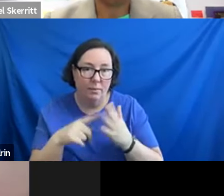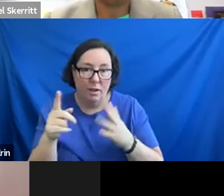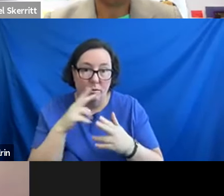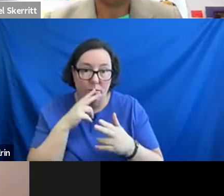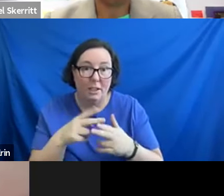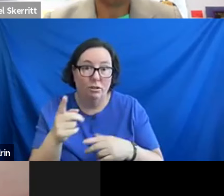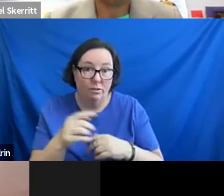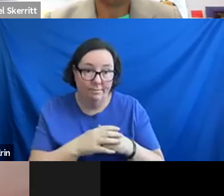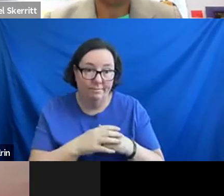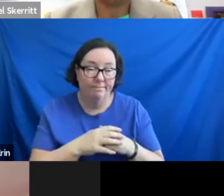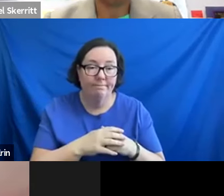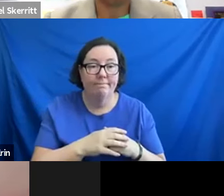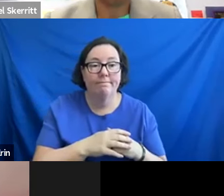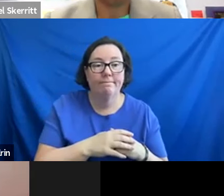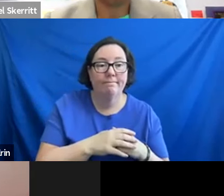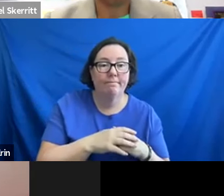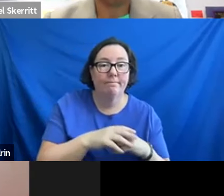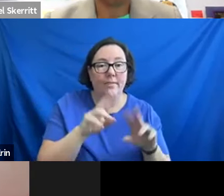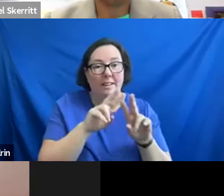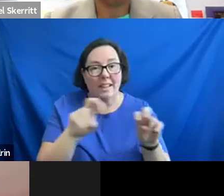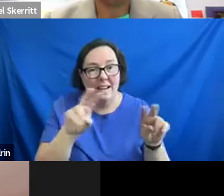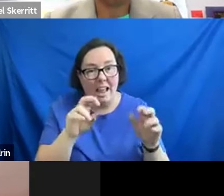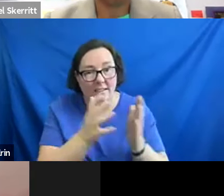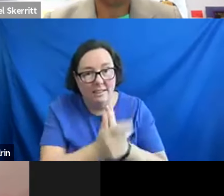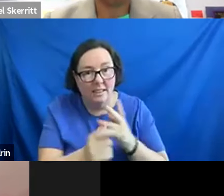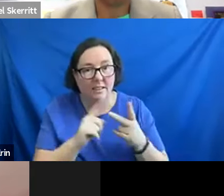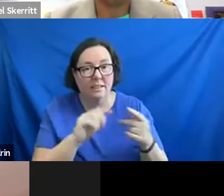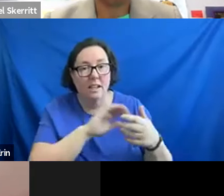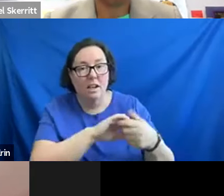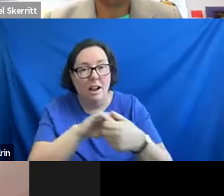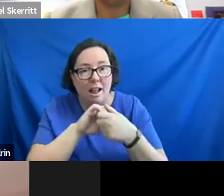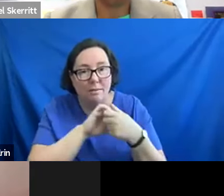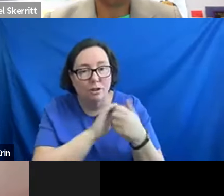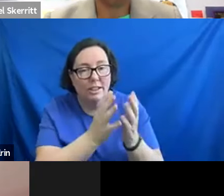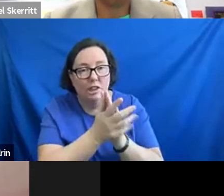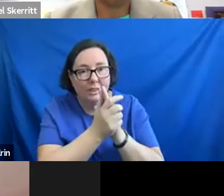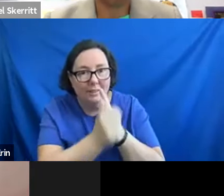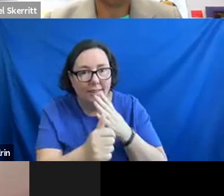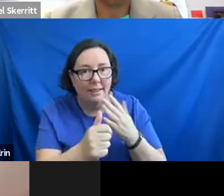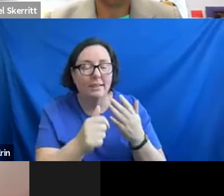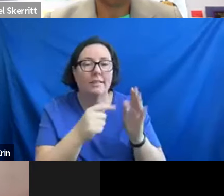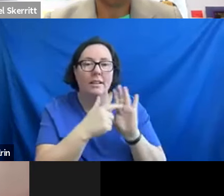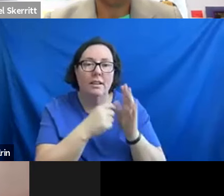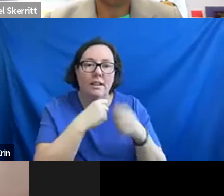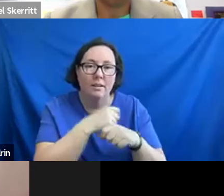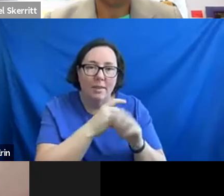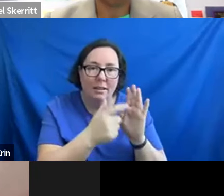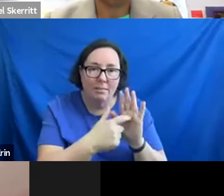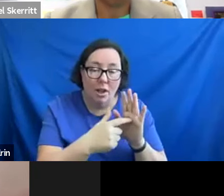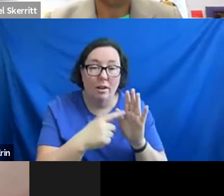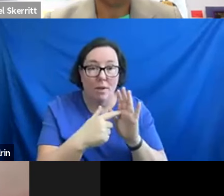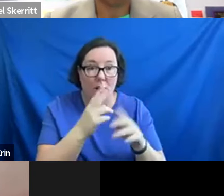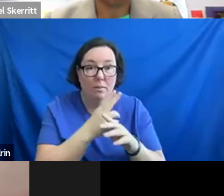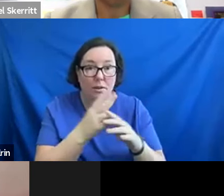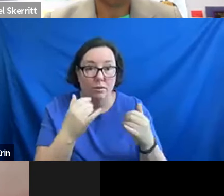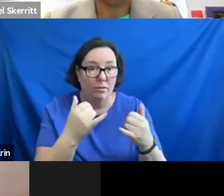mentioned, the analysis, the collaboration. The model that we constantly use